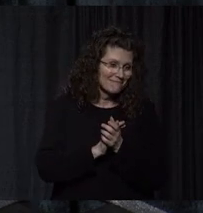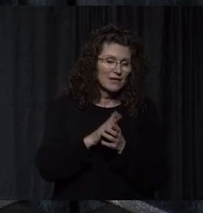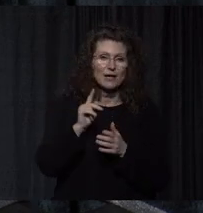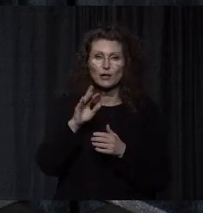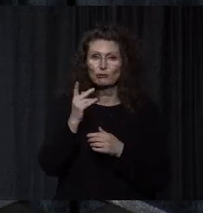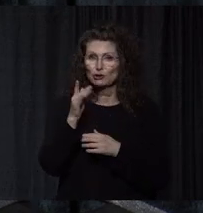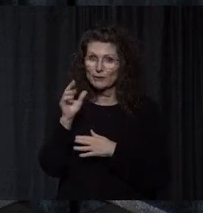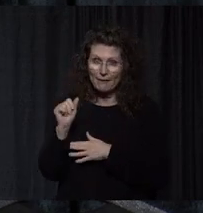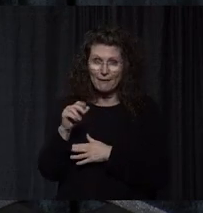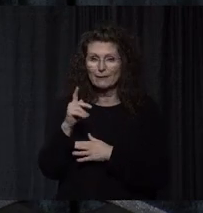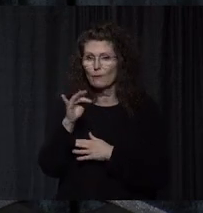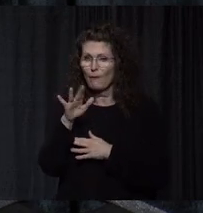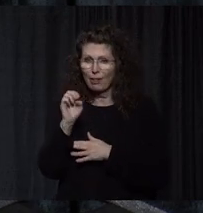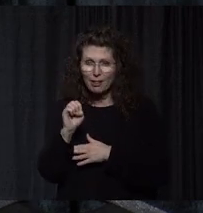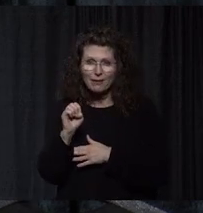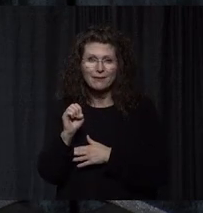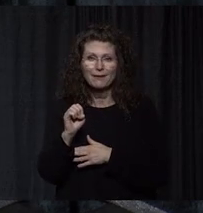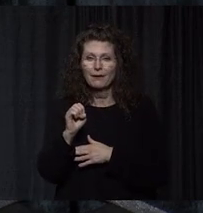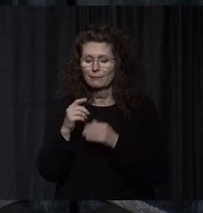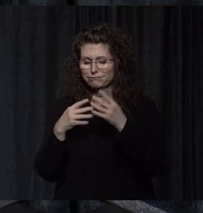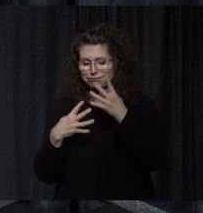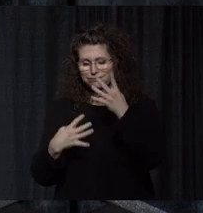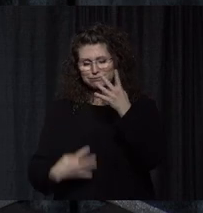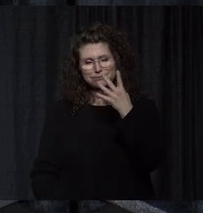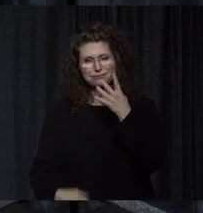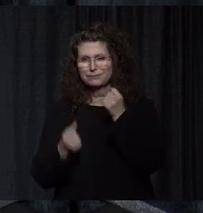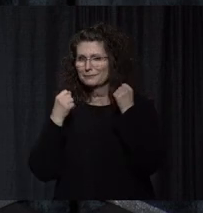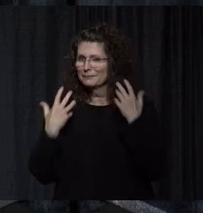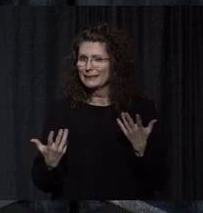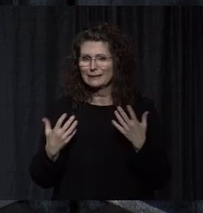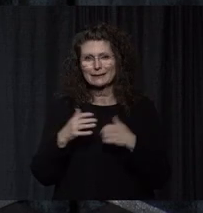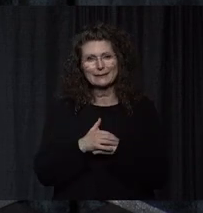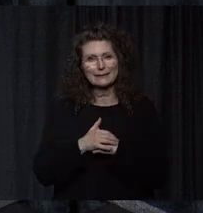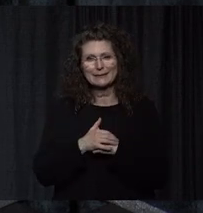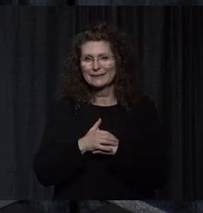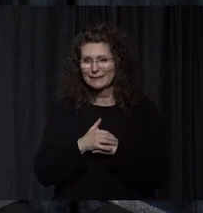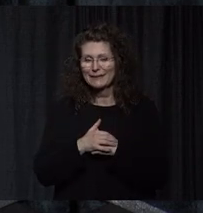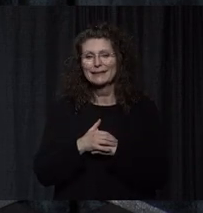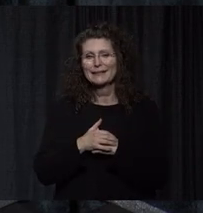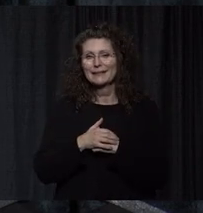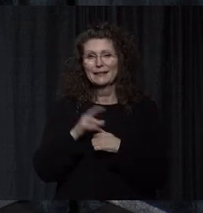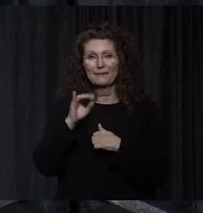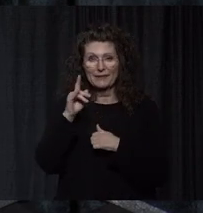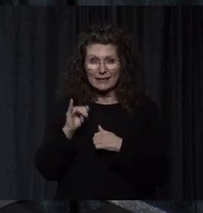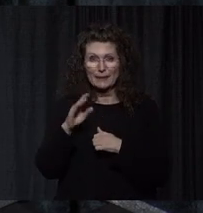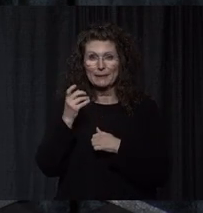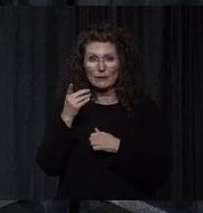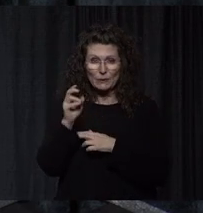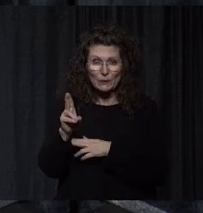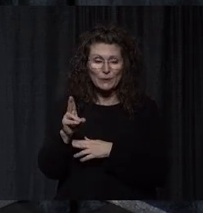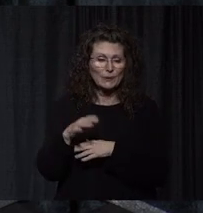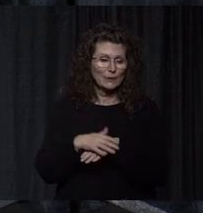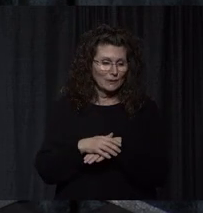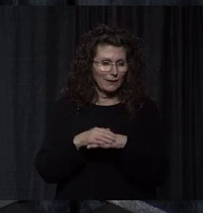Krishika, Nicole, who's not here, Bindu and Vicky, and probably others